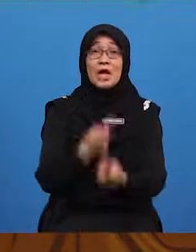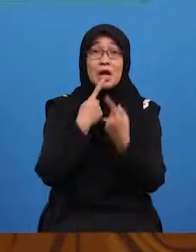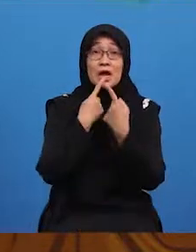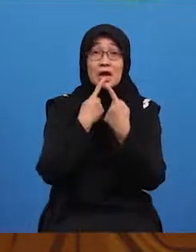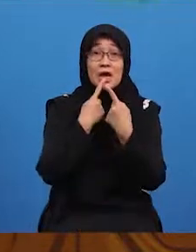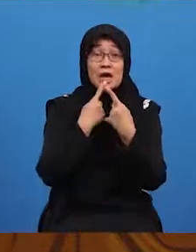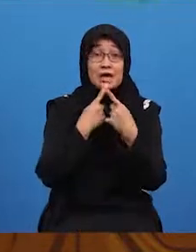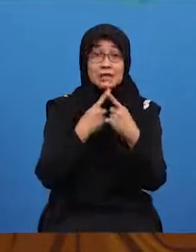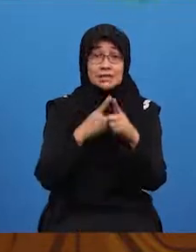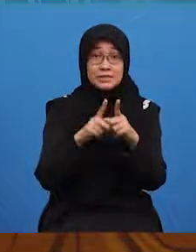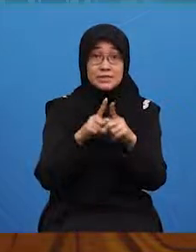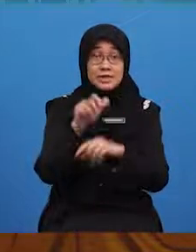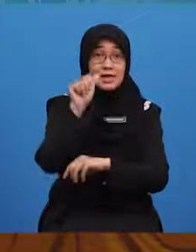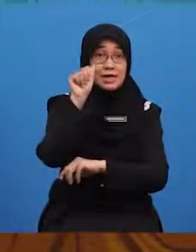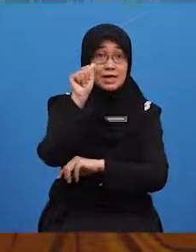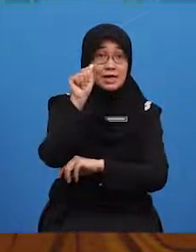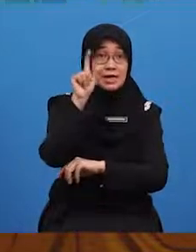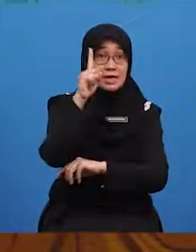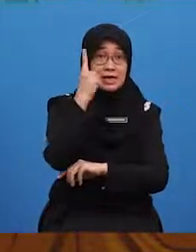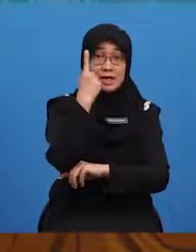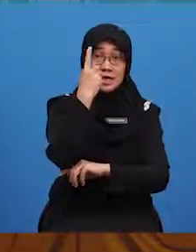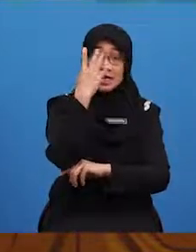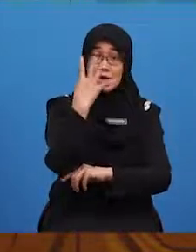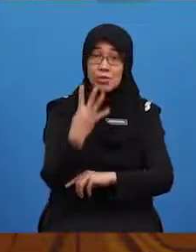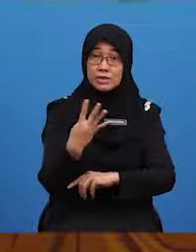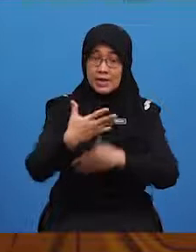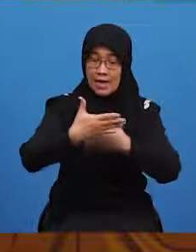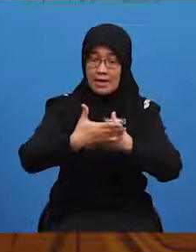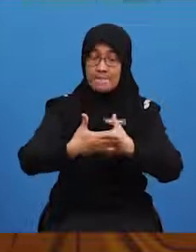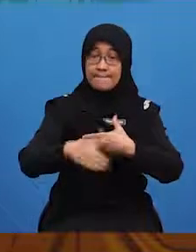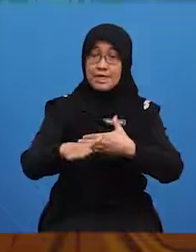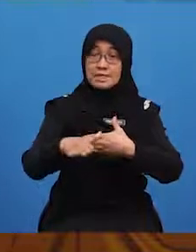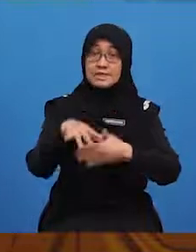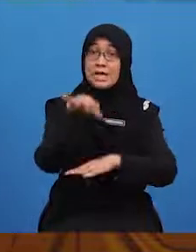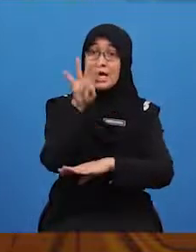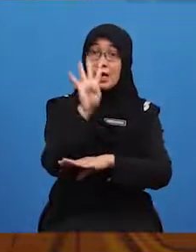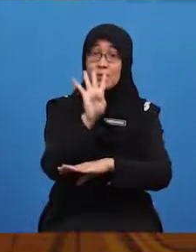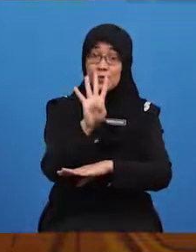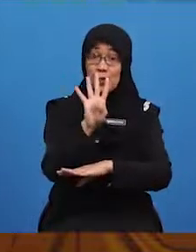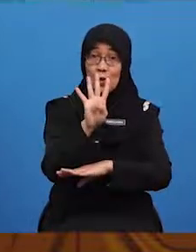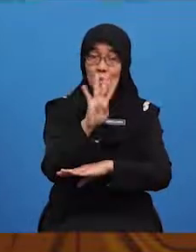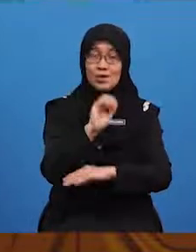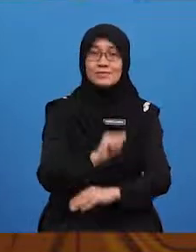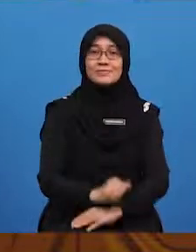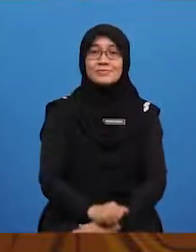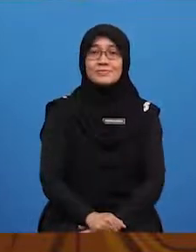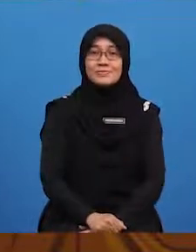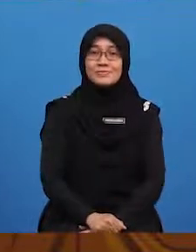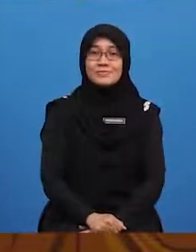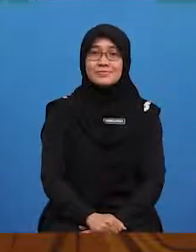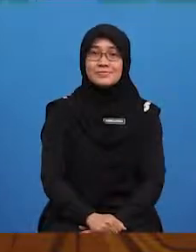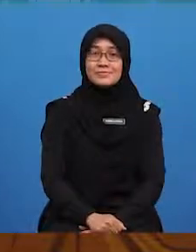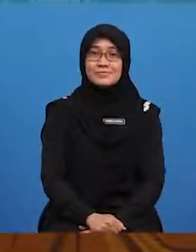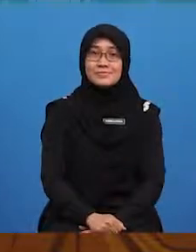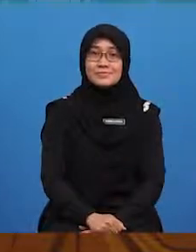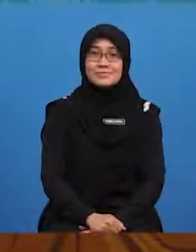Past. Oh, ingenious. We are using the word past. We can say it's a